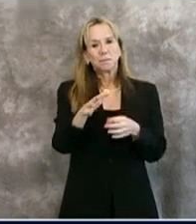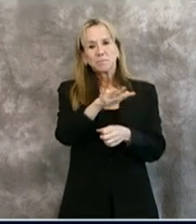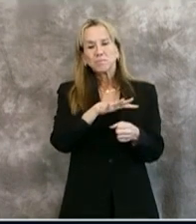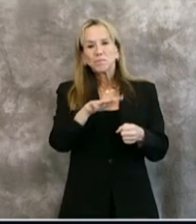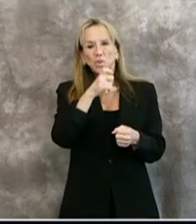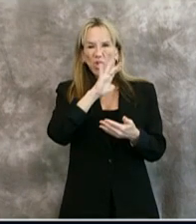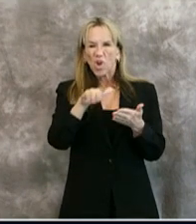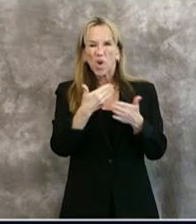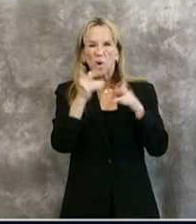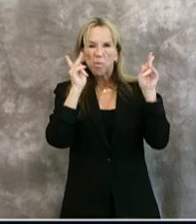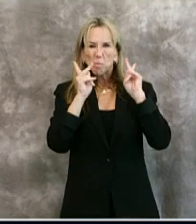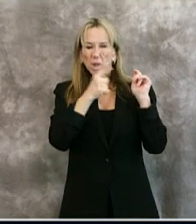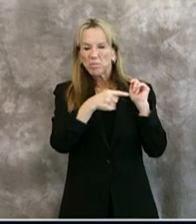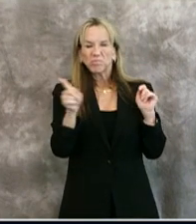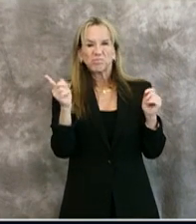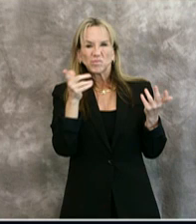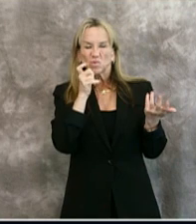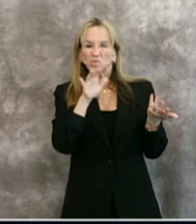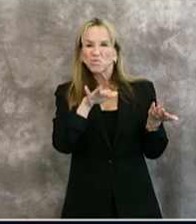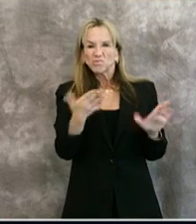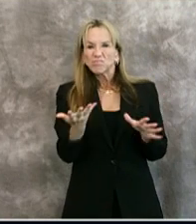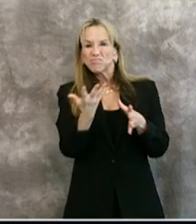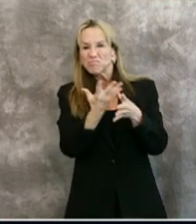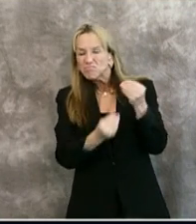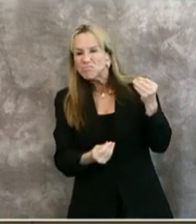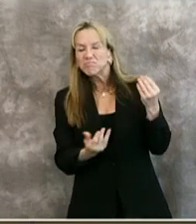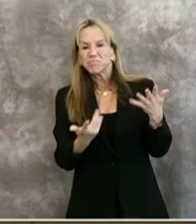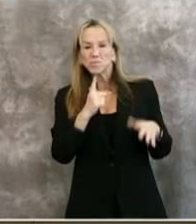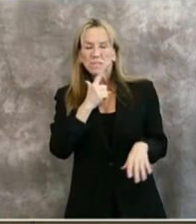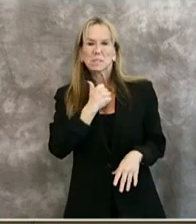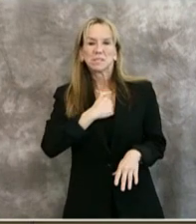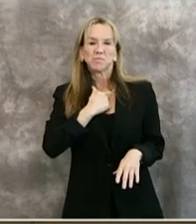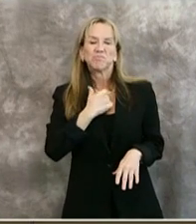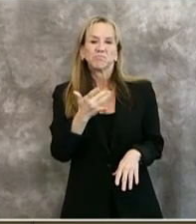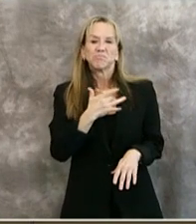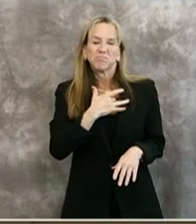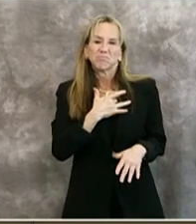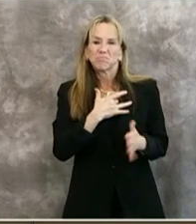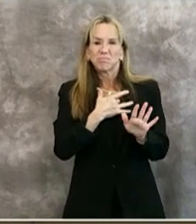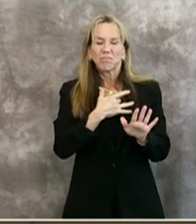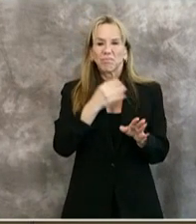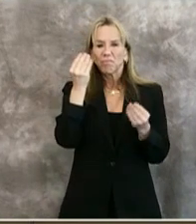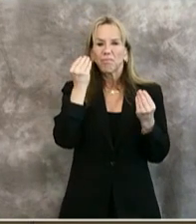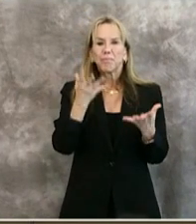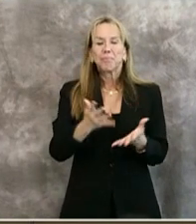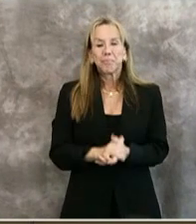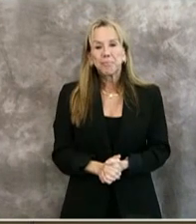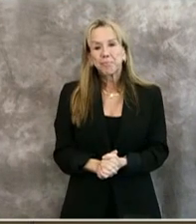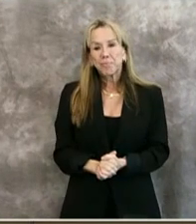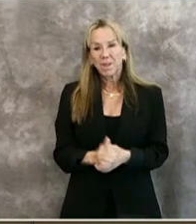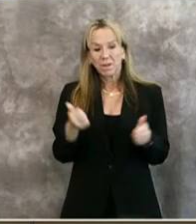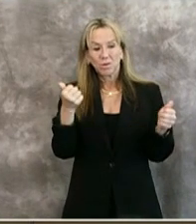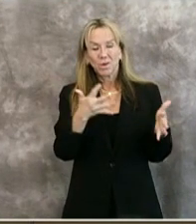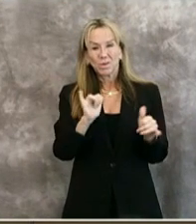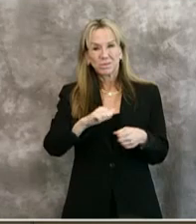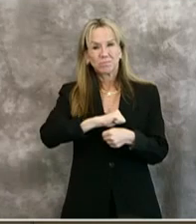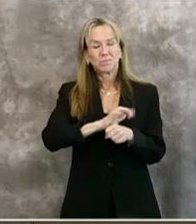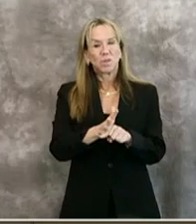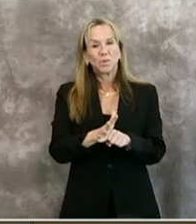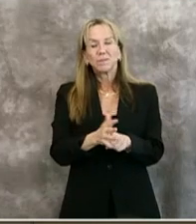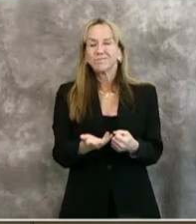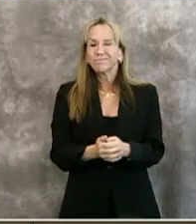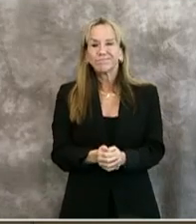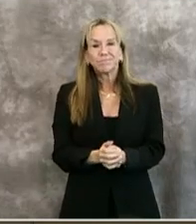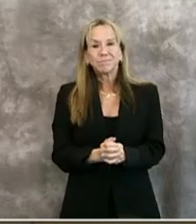of all of the individuals that have been identified as deaths due to this pandemic. And all of